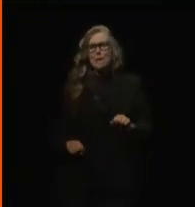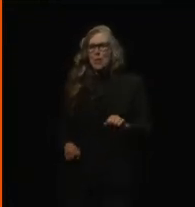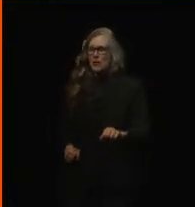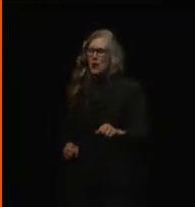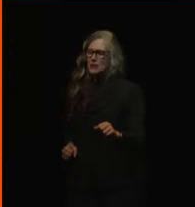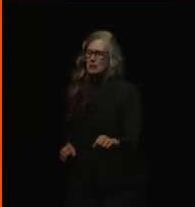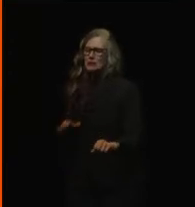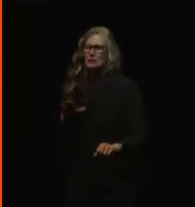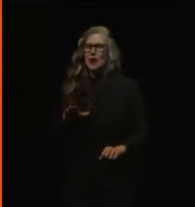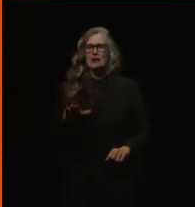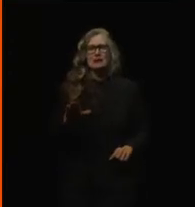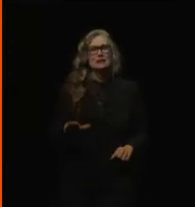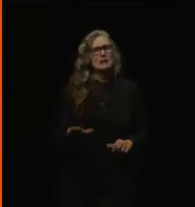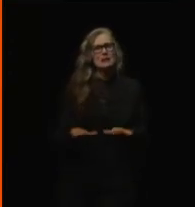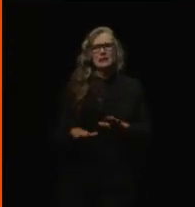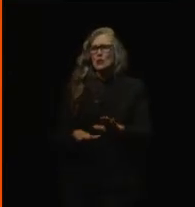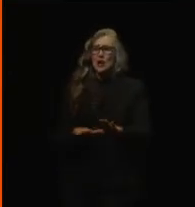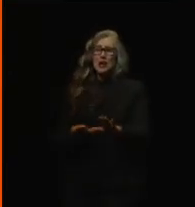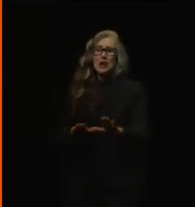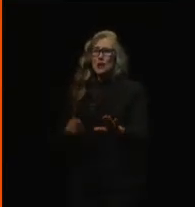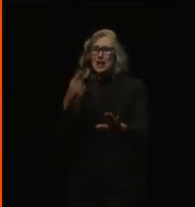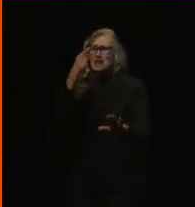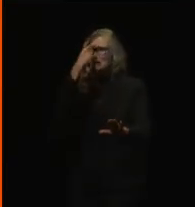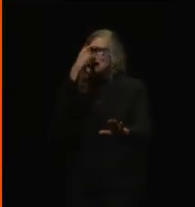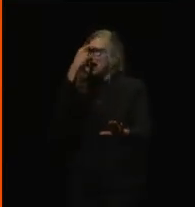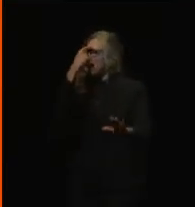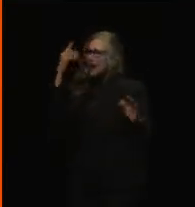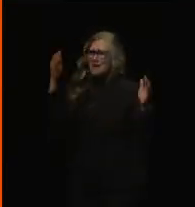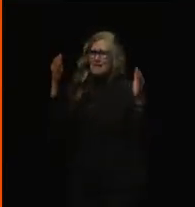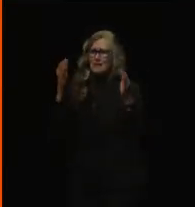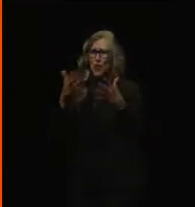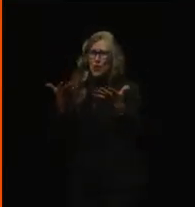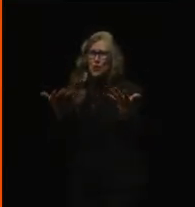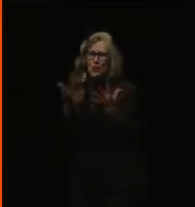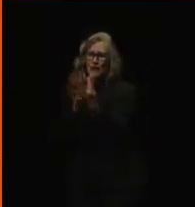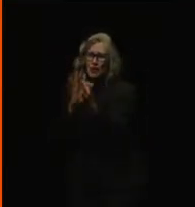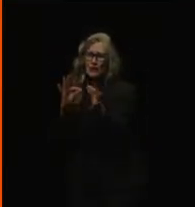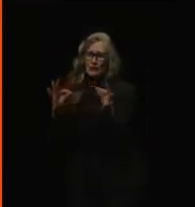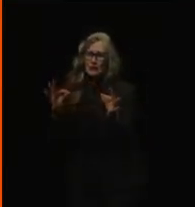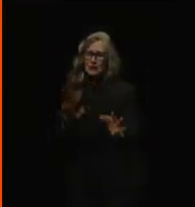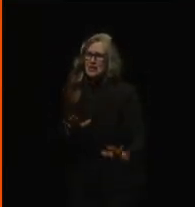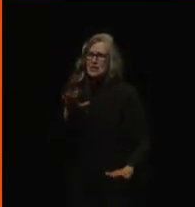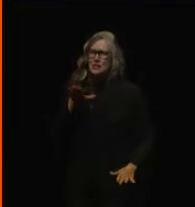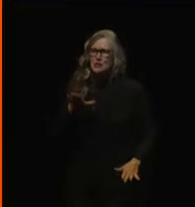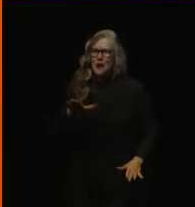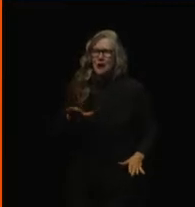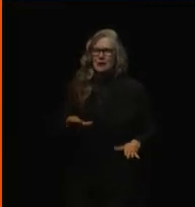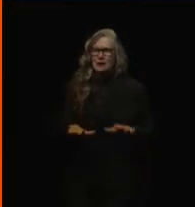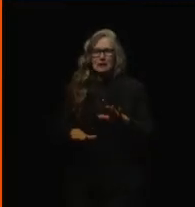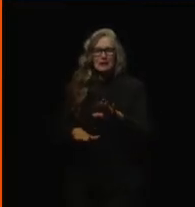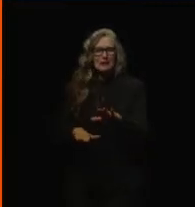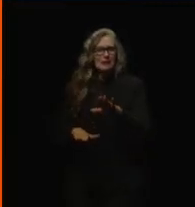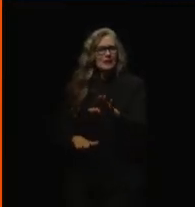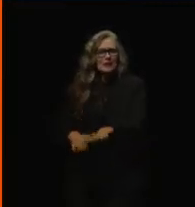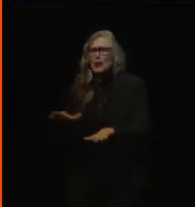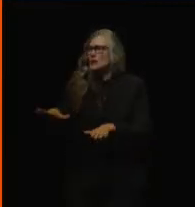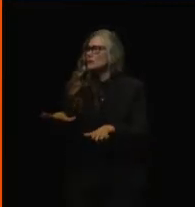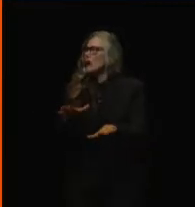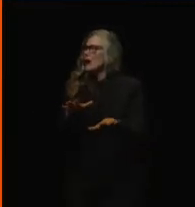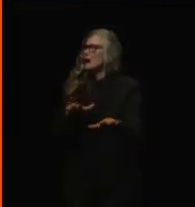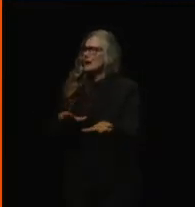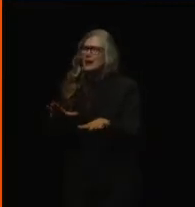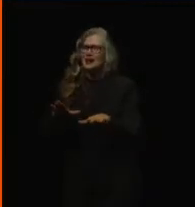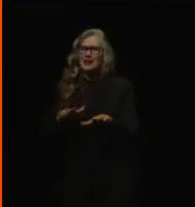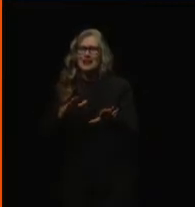Come on and walk with your mind on freedom. Walk, you better walk. Come on